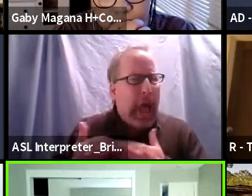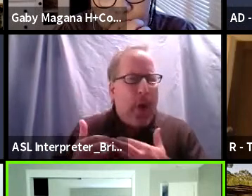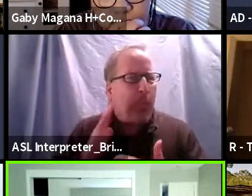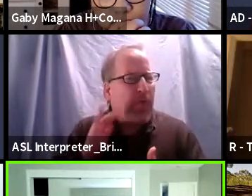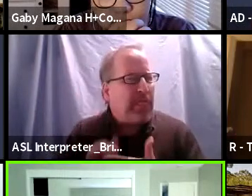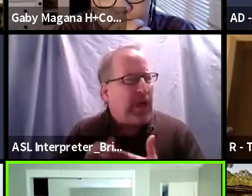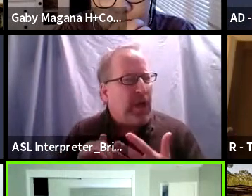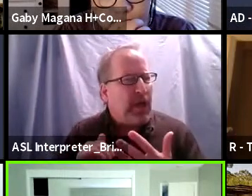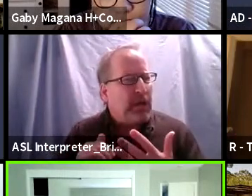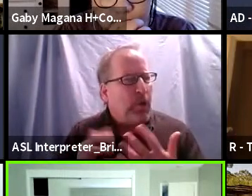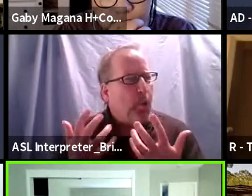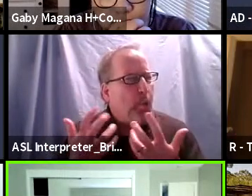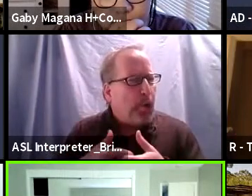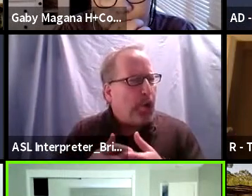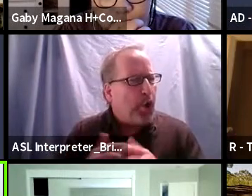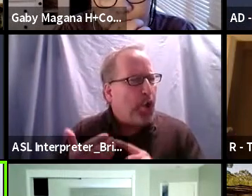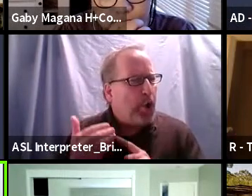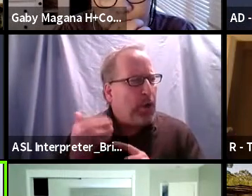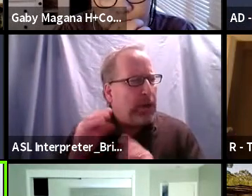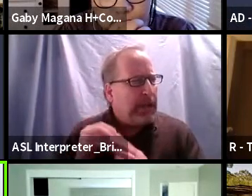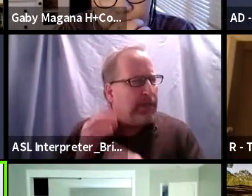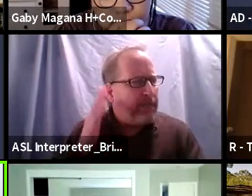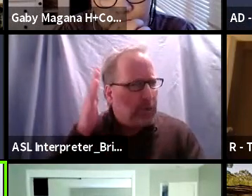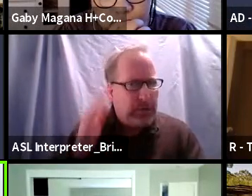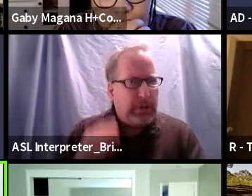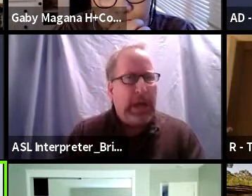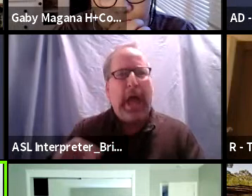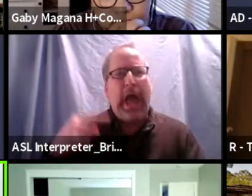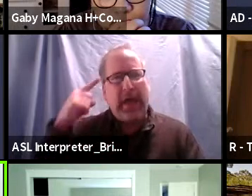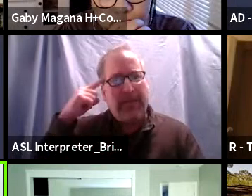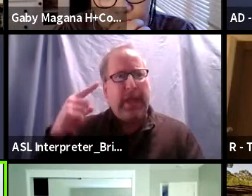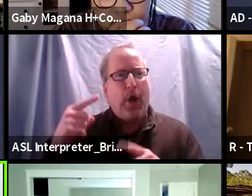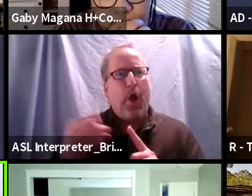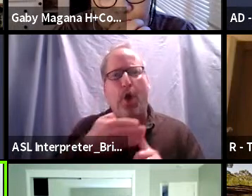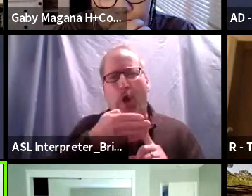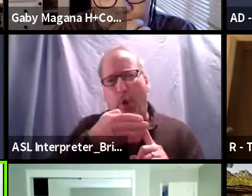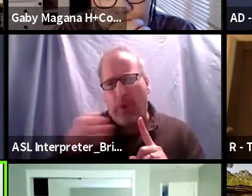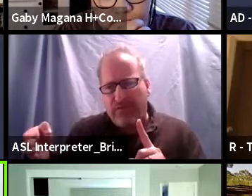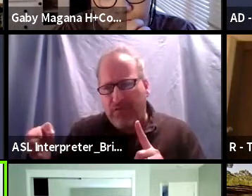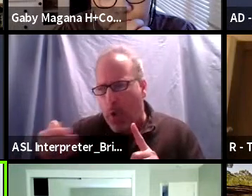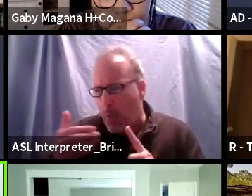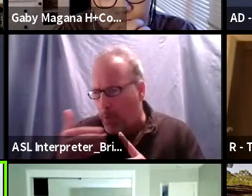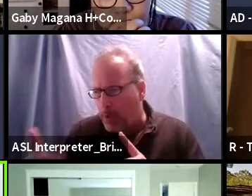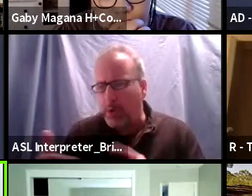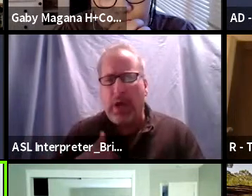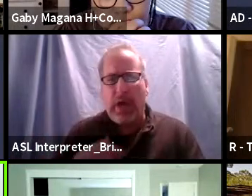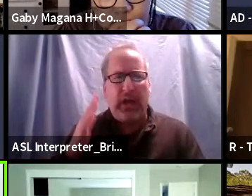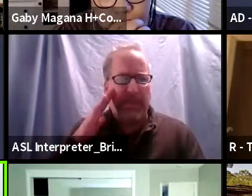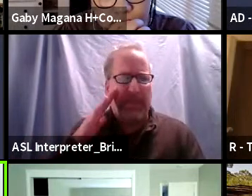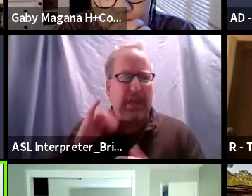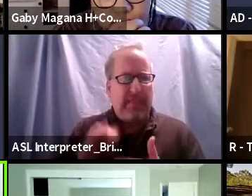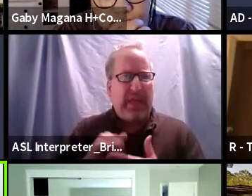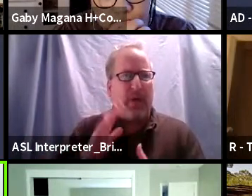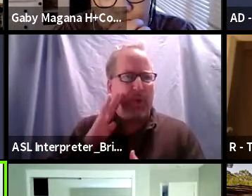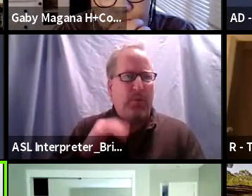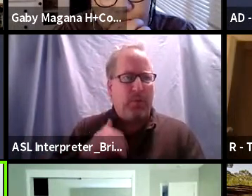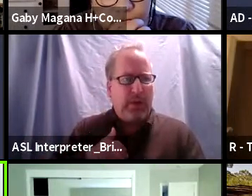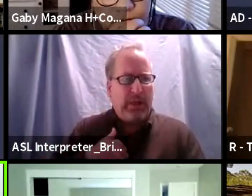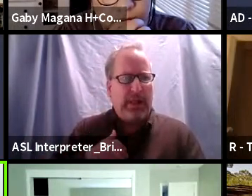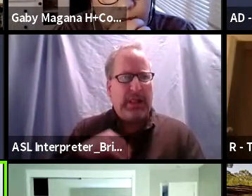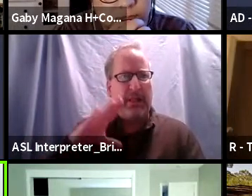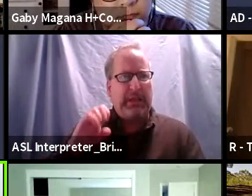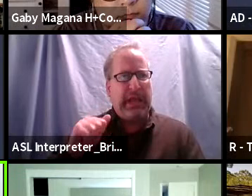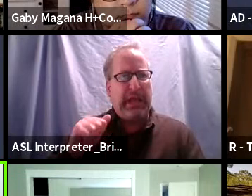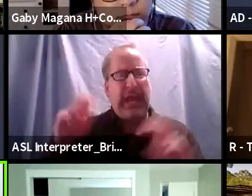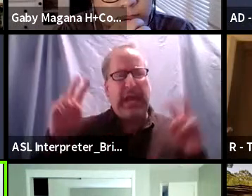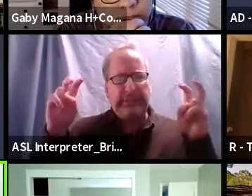work going forward would be helpful to understand. I think moving forward, this particular thing needs, maybe it's a standing agenda setting meeting topic, and it's,